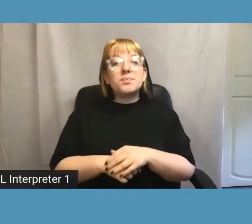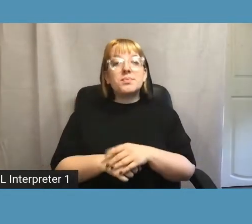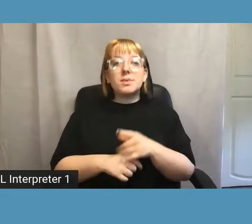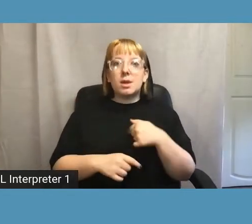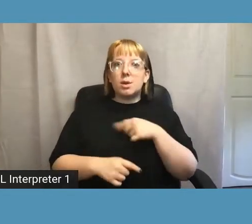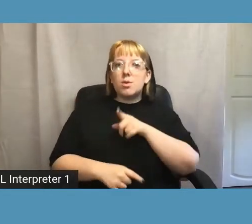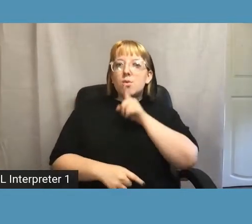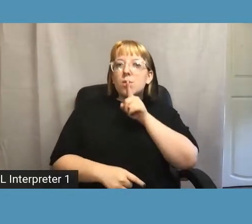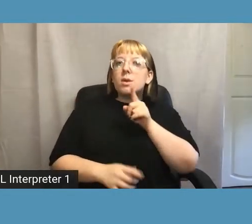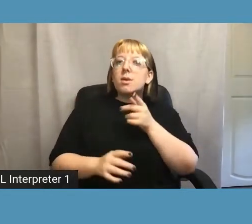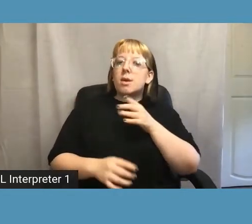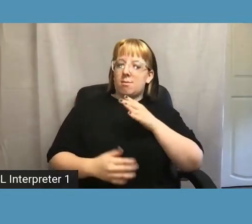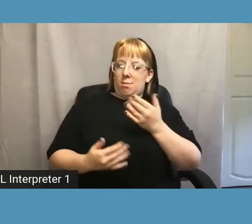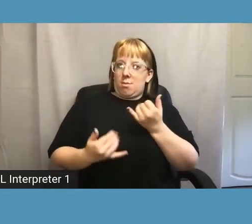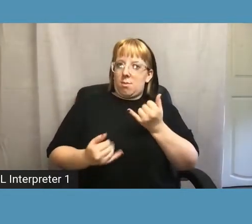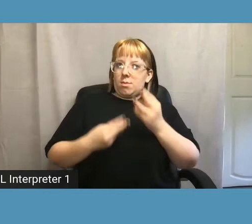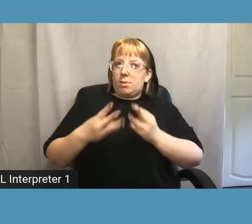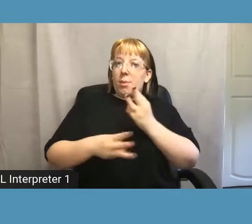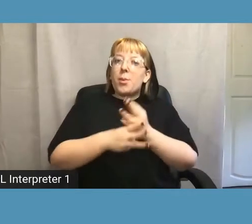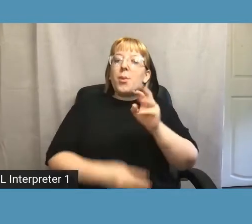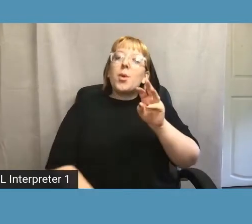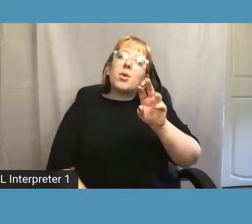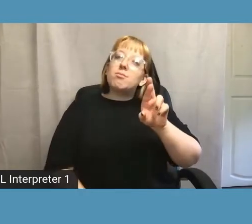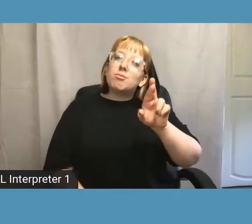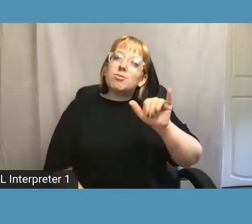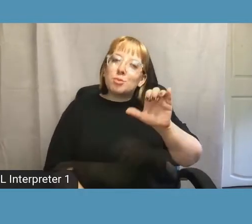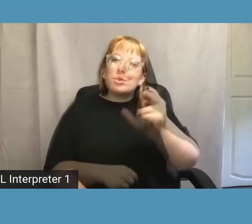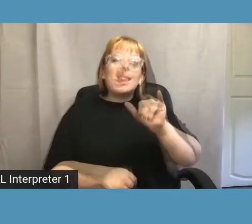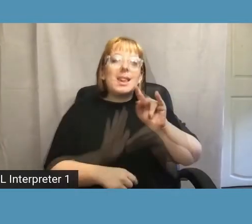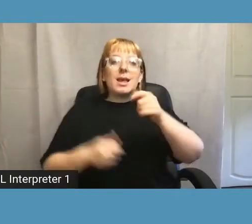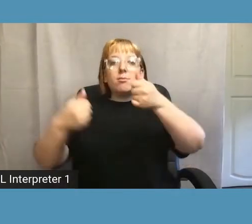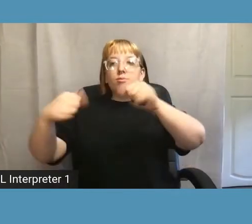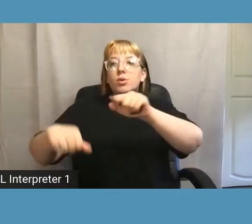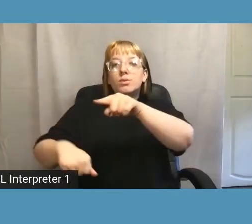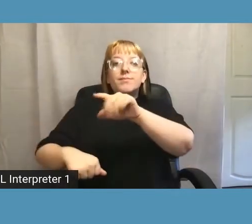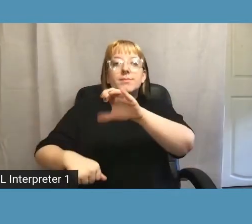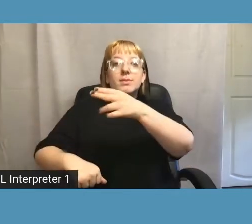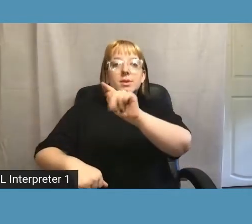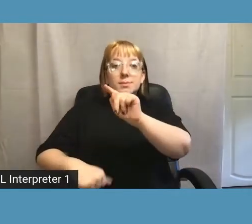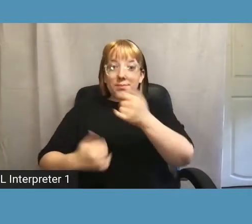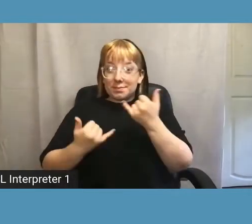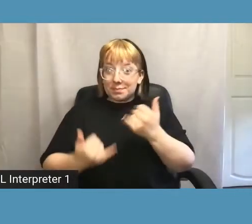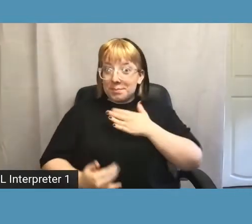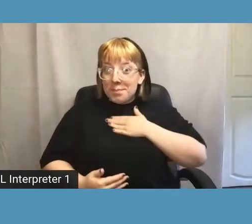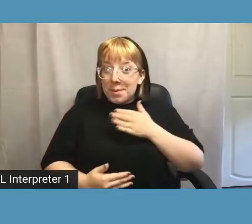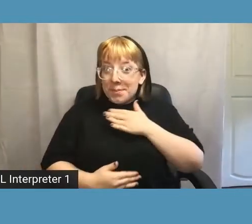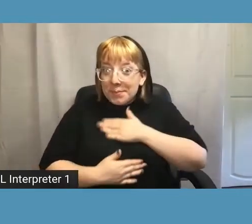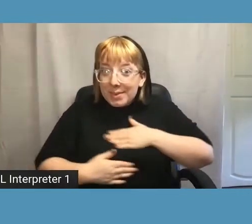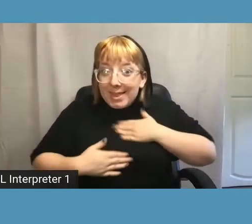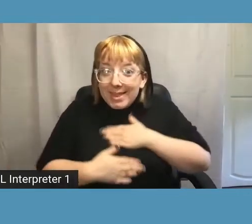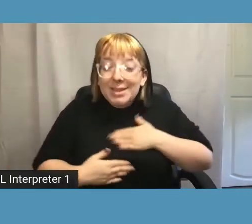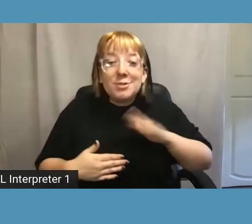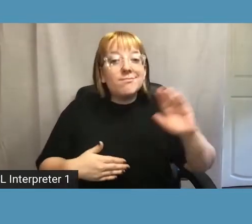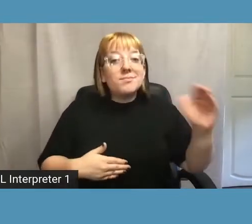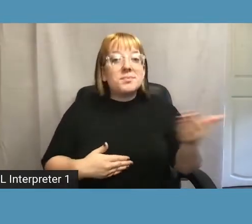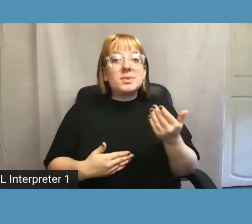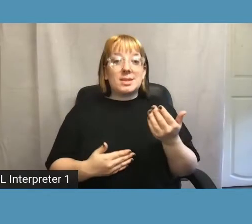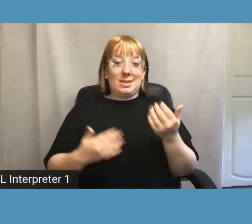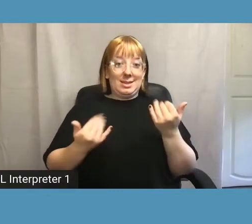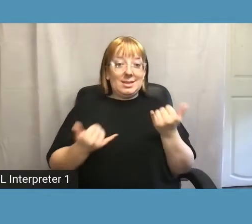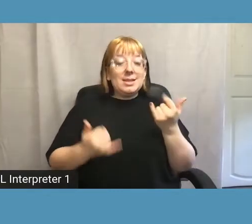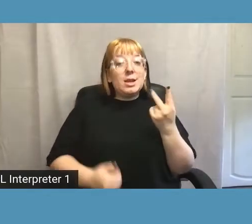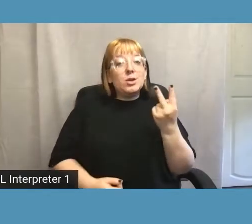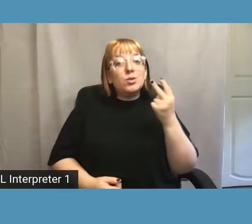world and our profession. Thank you. It's now my pleasure to introduce today's speakers. First,